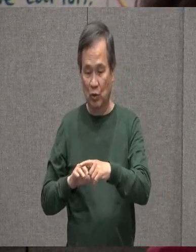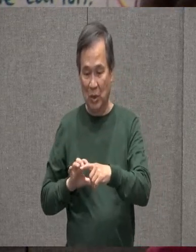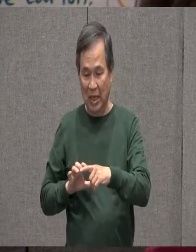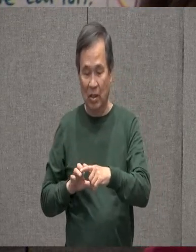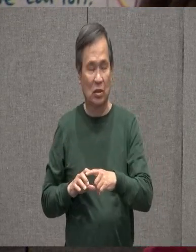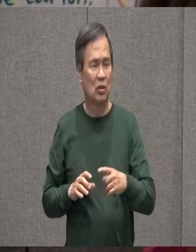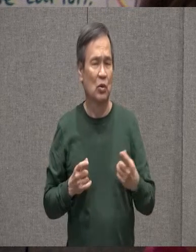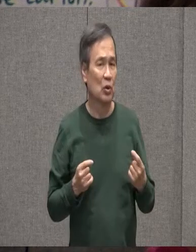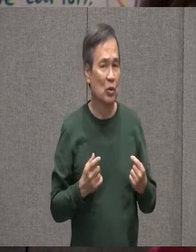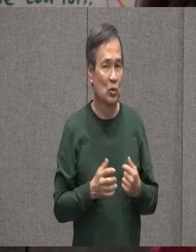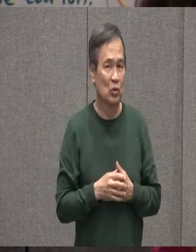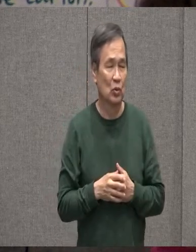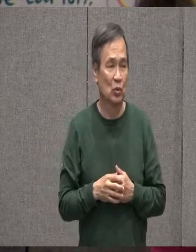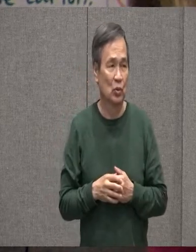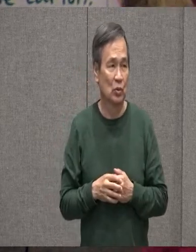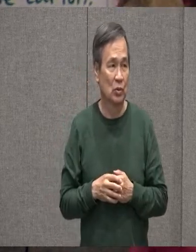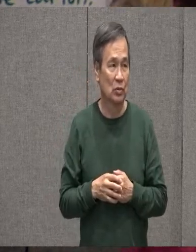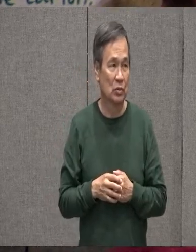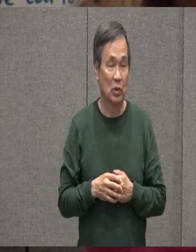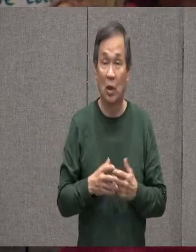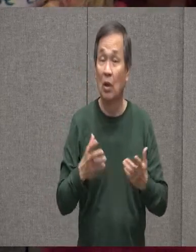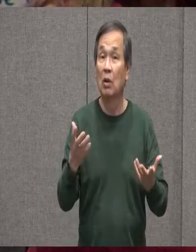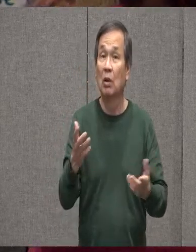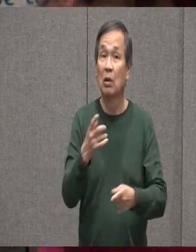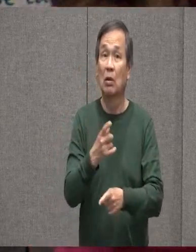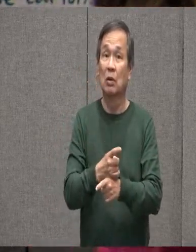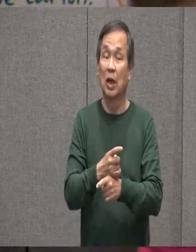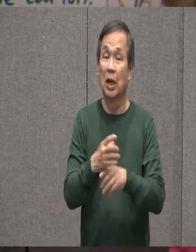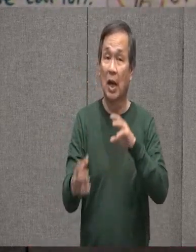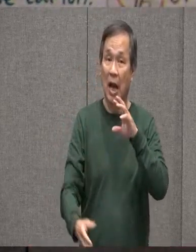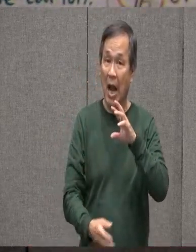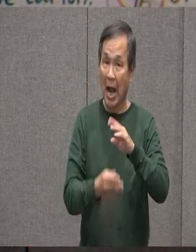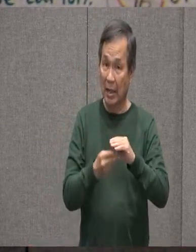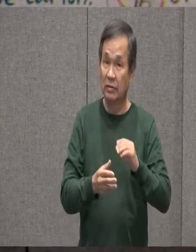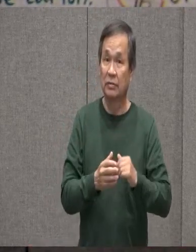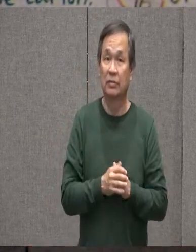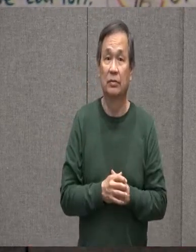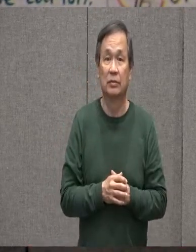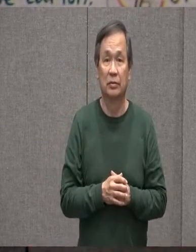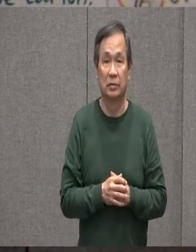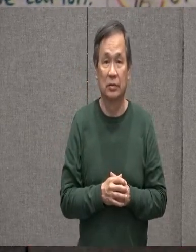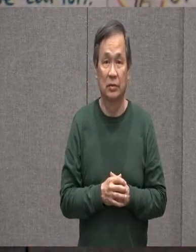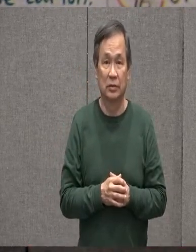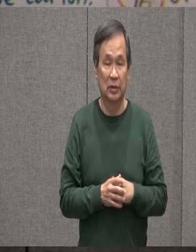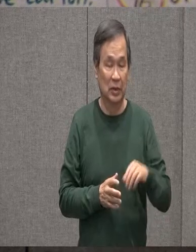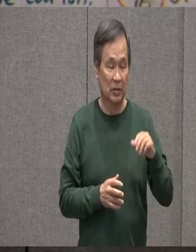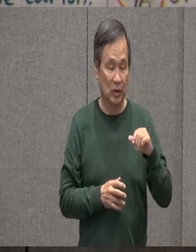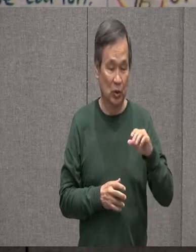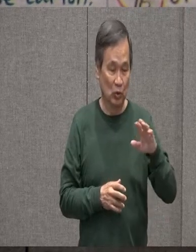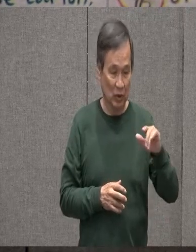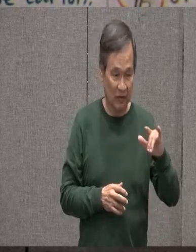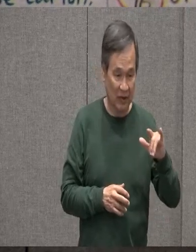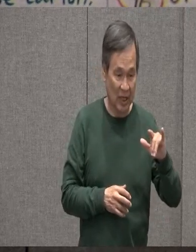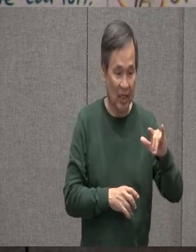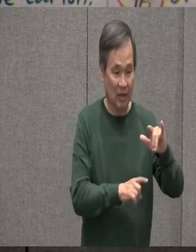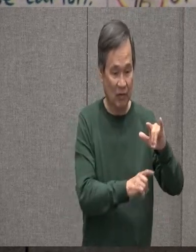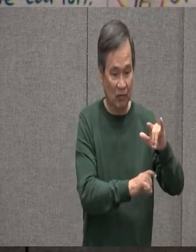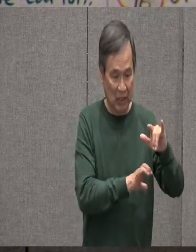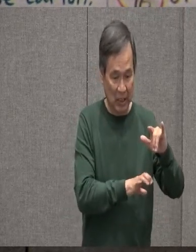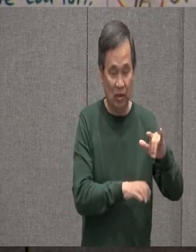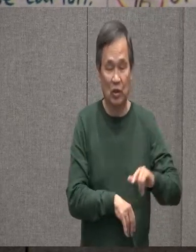by 25 to get to 100. So 1 times 25 is 25. Can I get tenths in